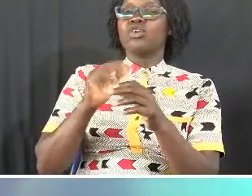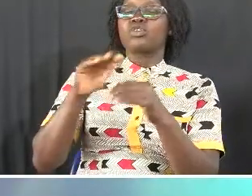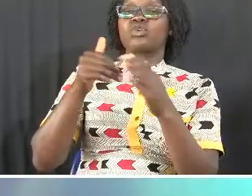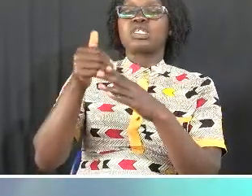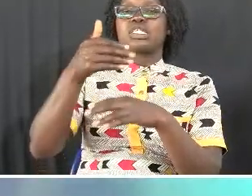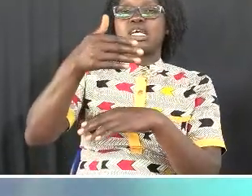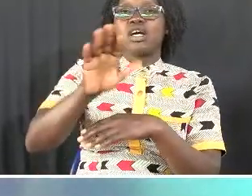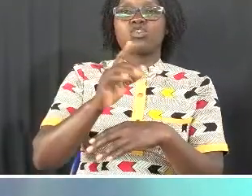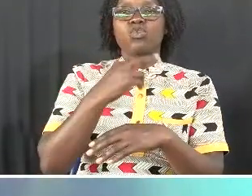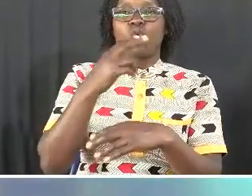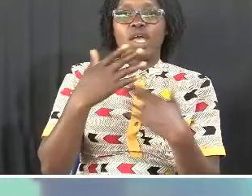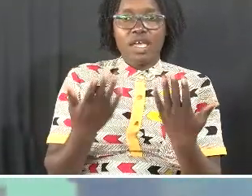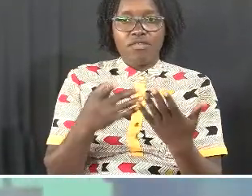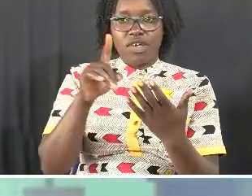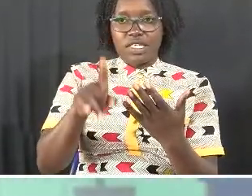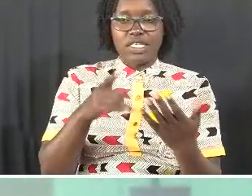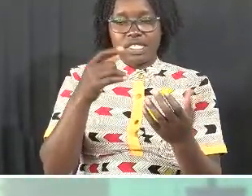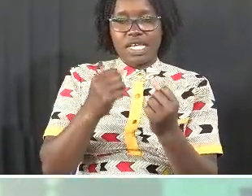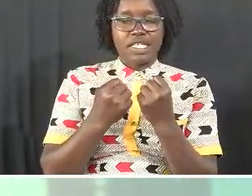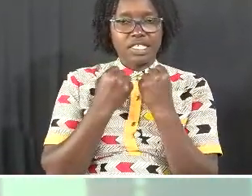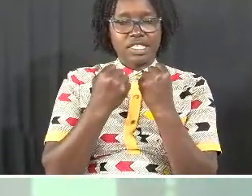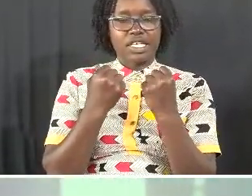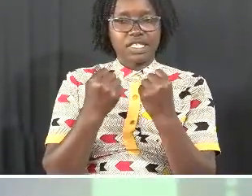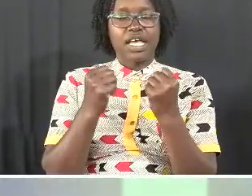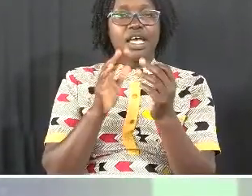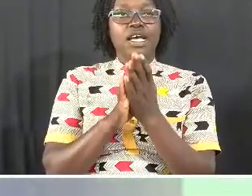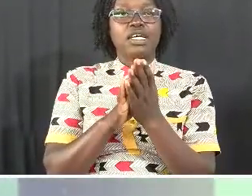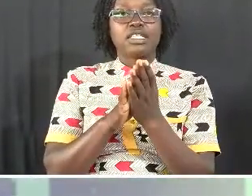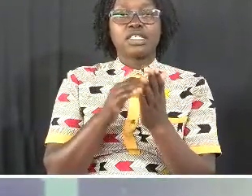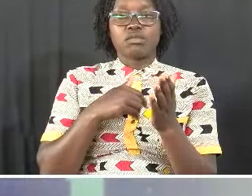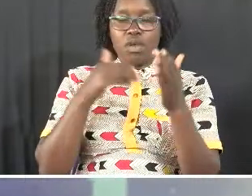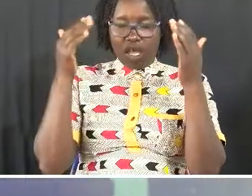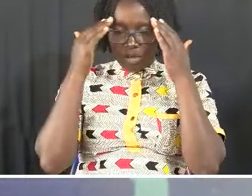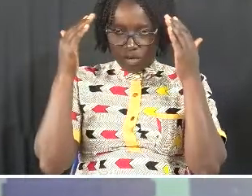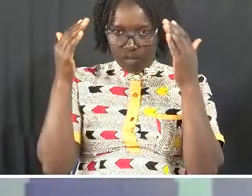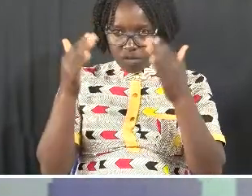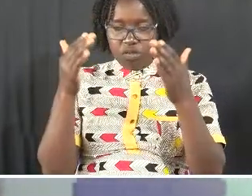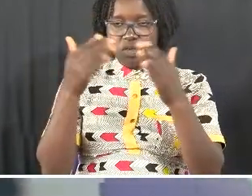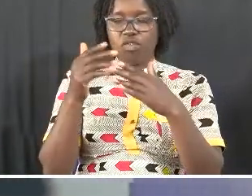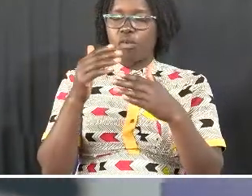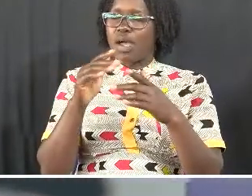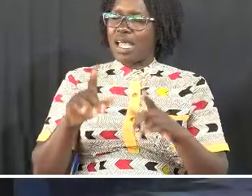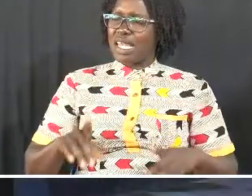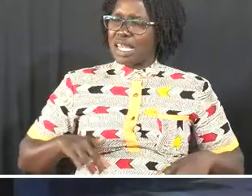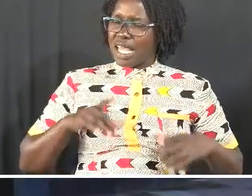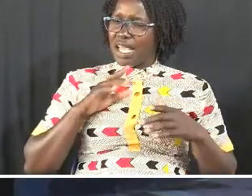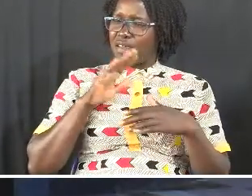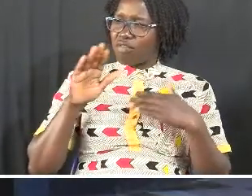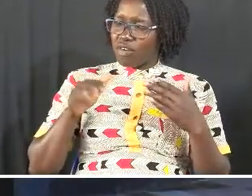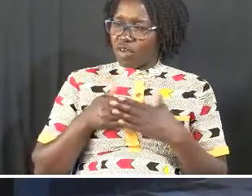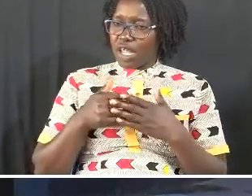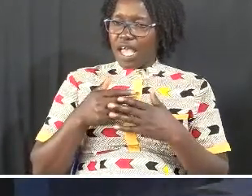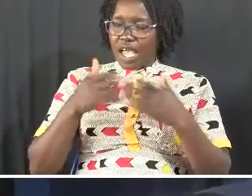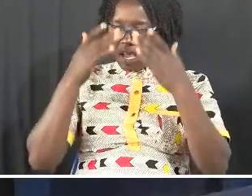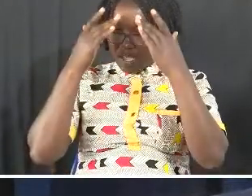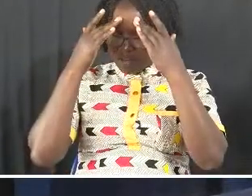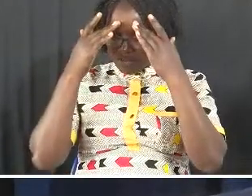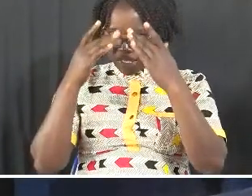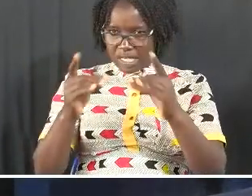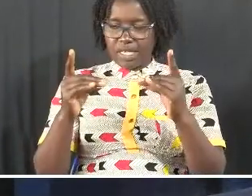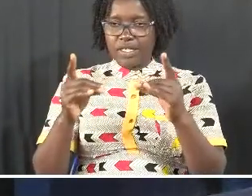to whoever needs that strength. And that is my commitment for my entire life. I have made up my mind.